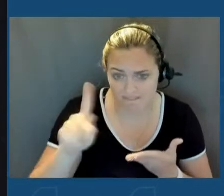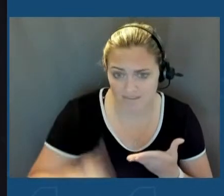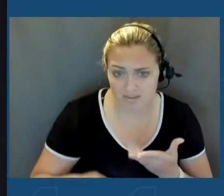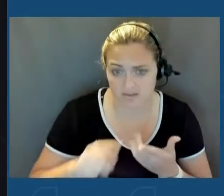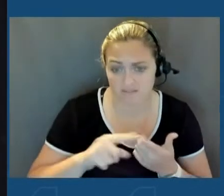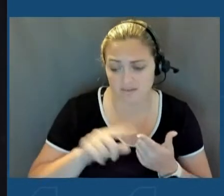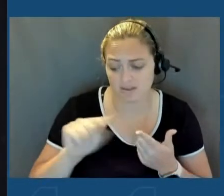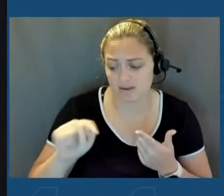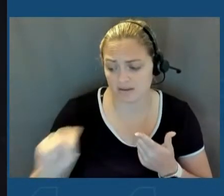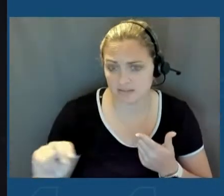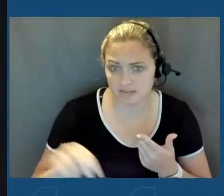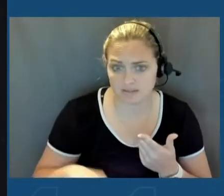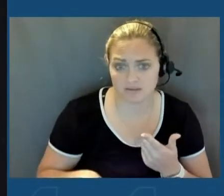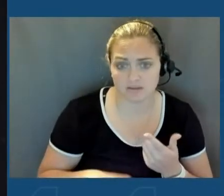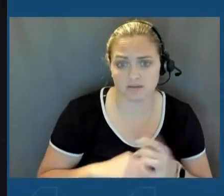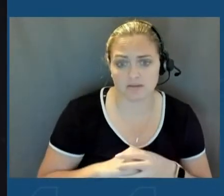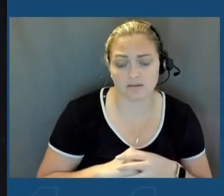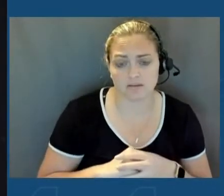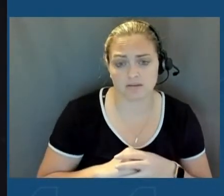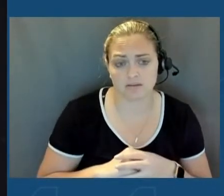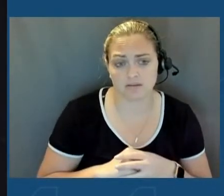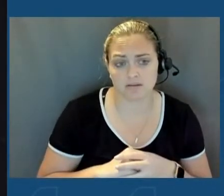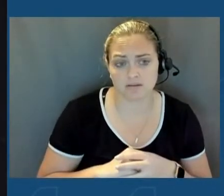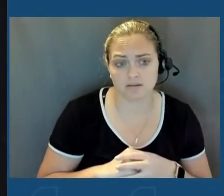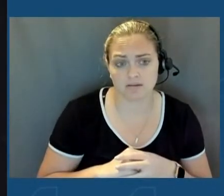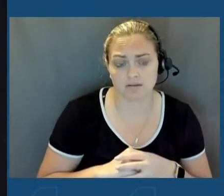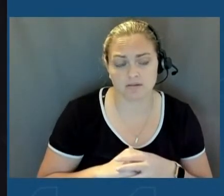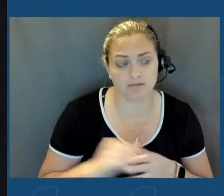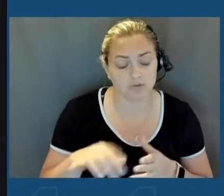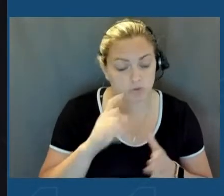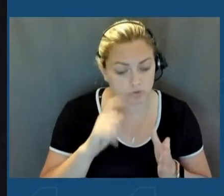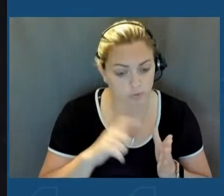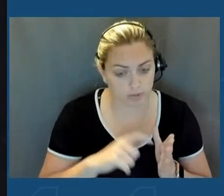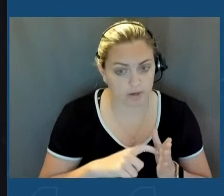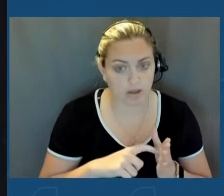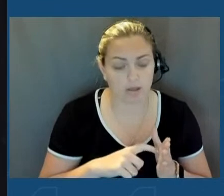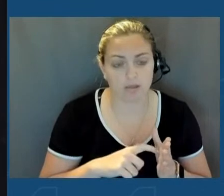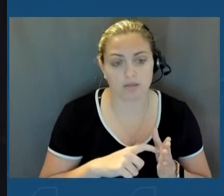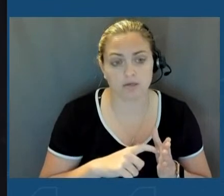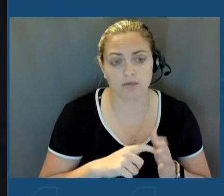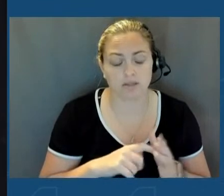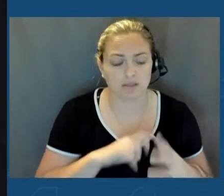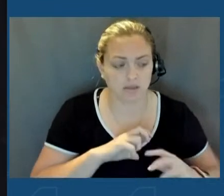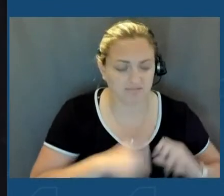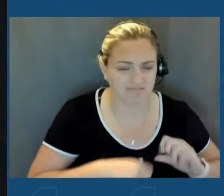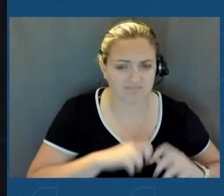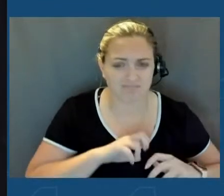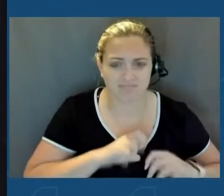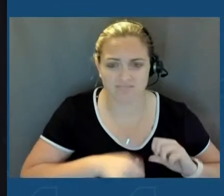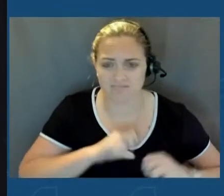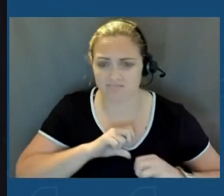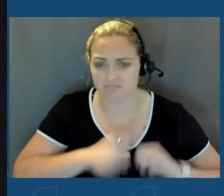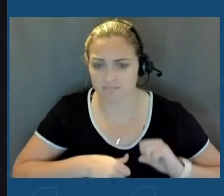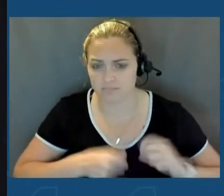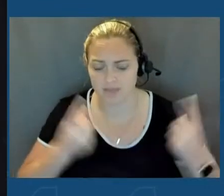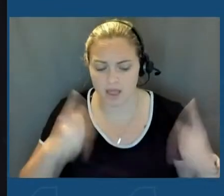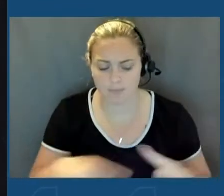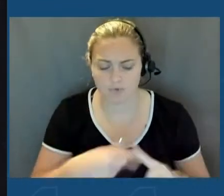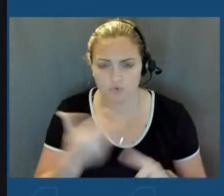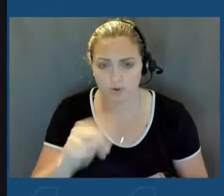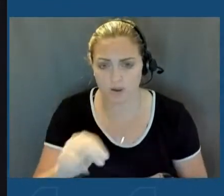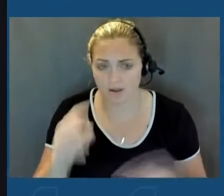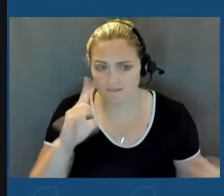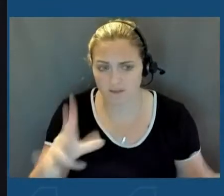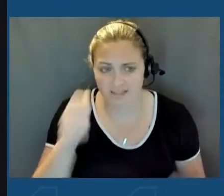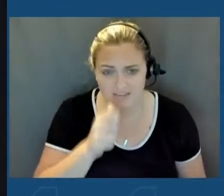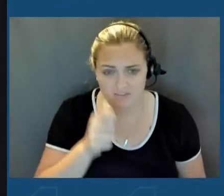Tennessee? Let us also acknowledge the countless heartbreak of gun violence that takes lives every day in